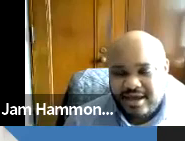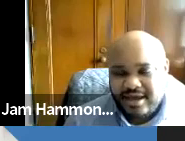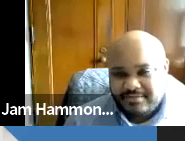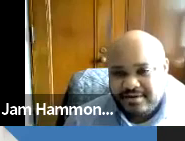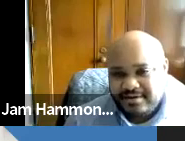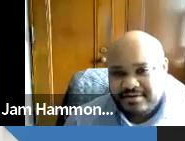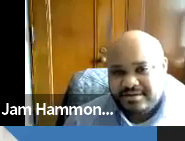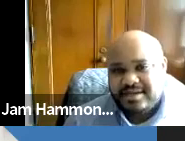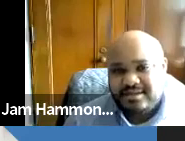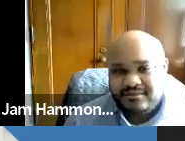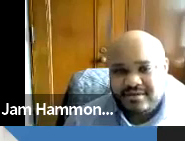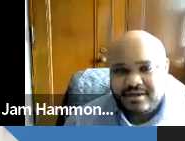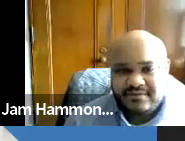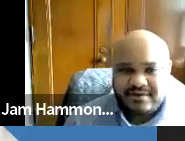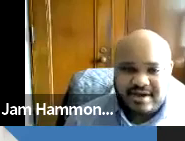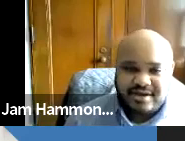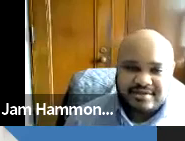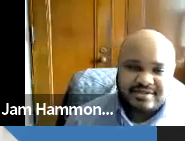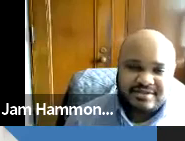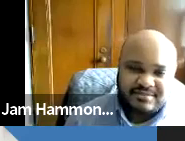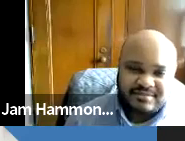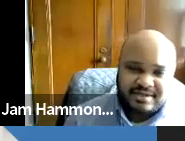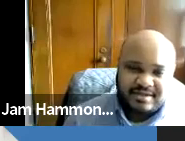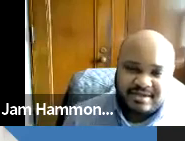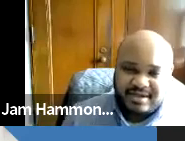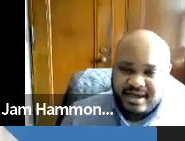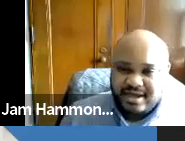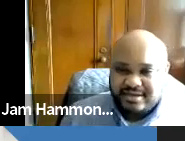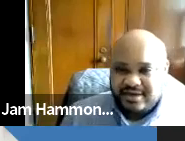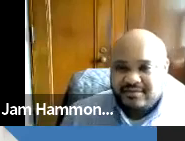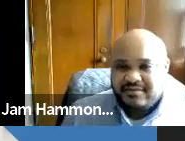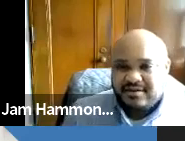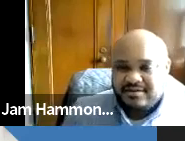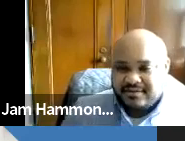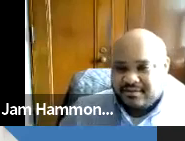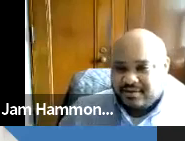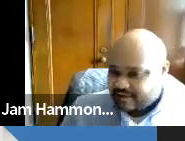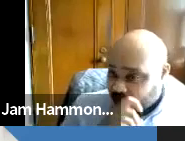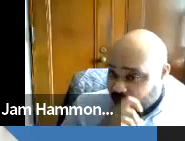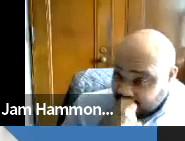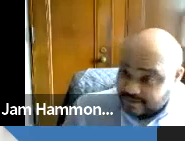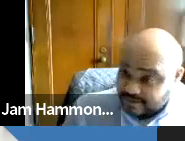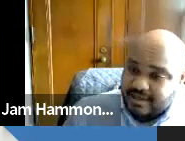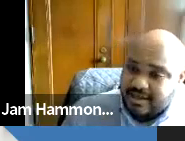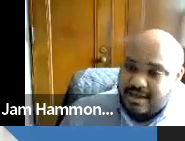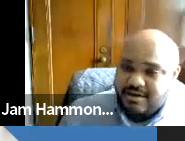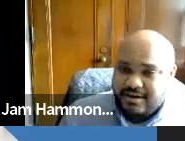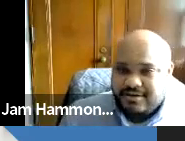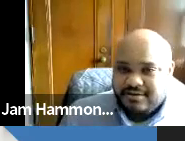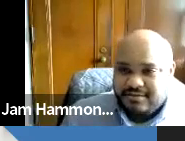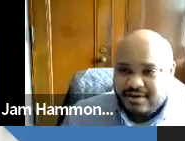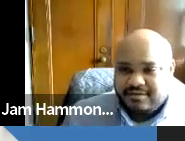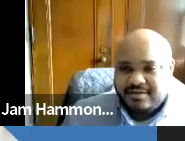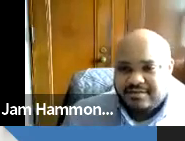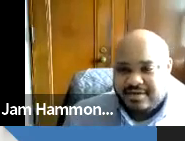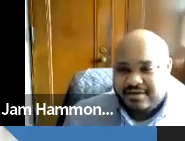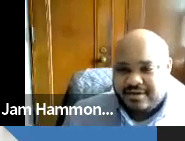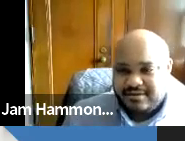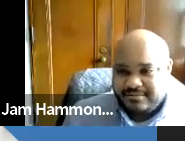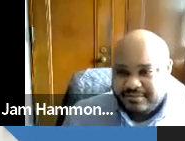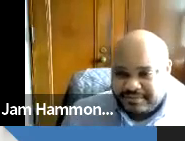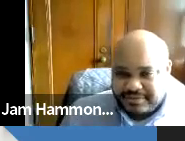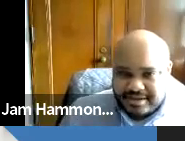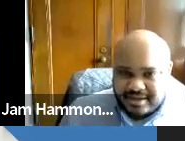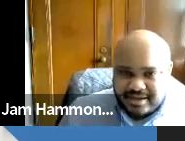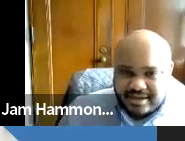and have a better understanding of what fair housing should mean to everyone who's involved in housing in our greater Pittsburgh